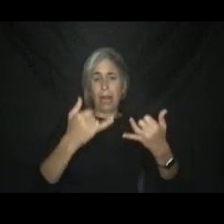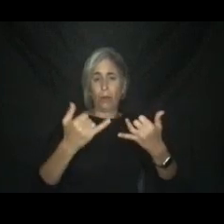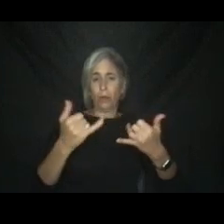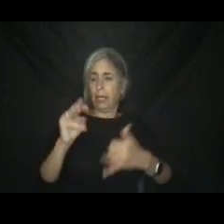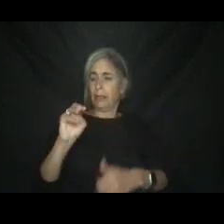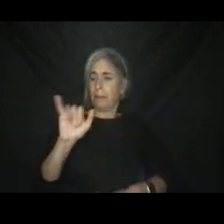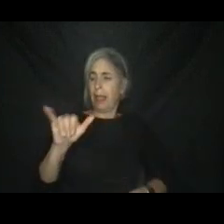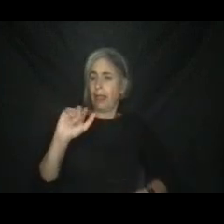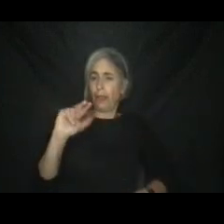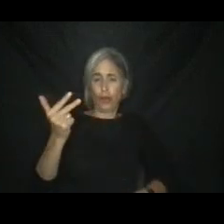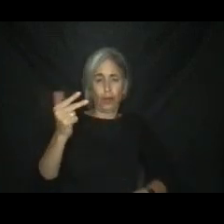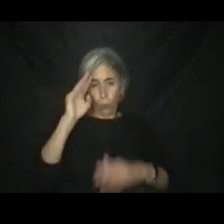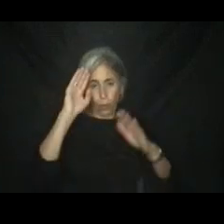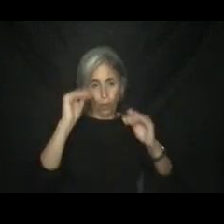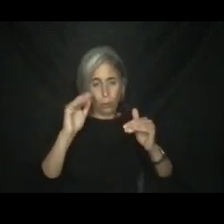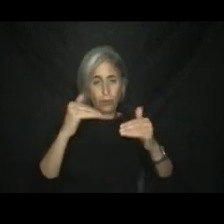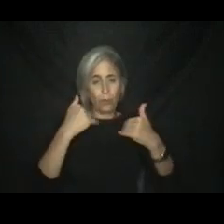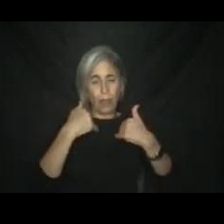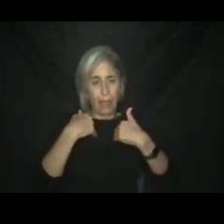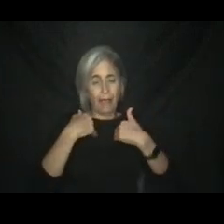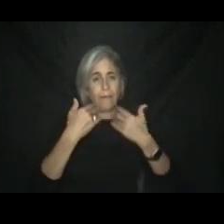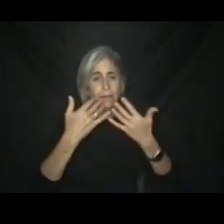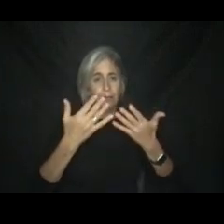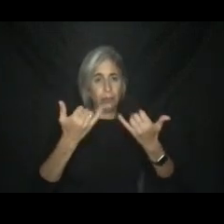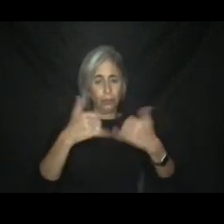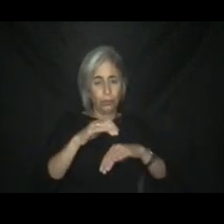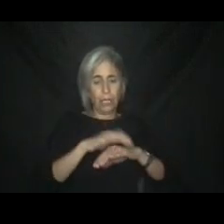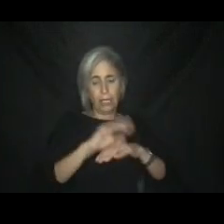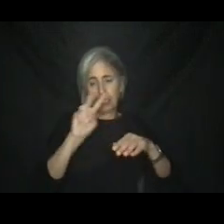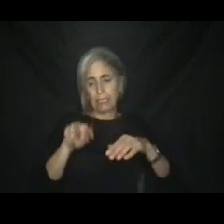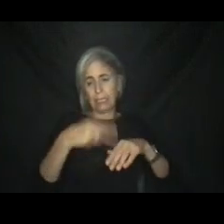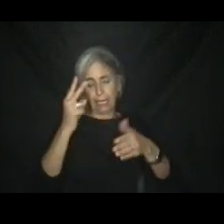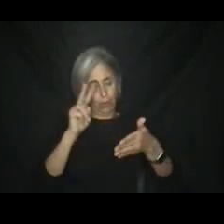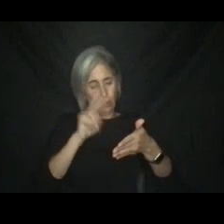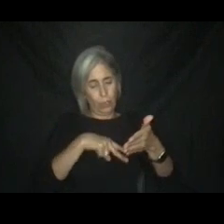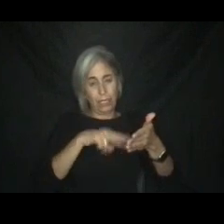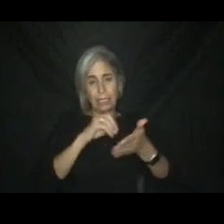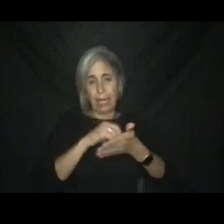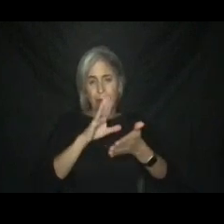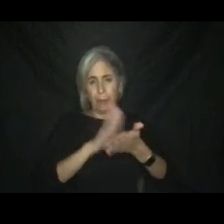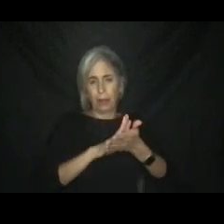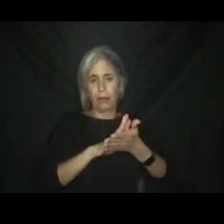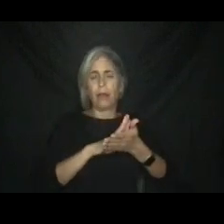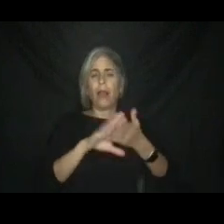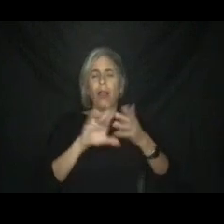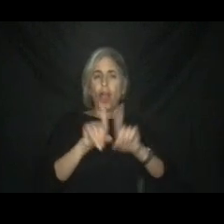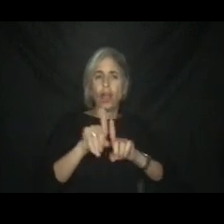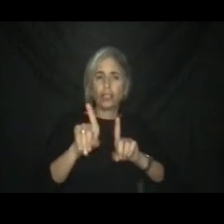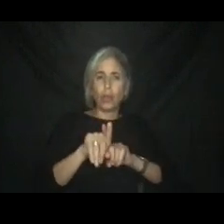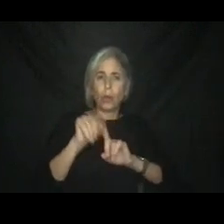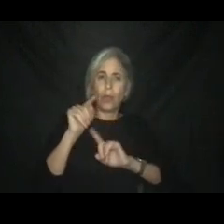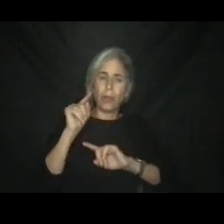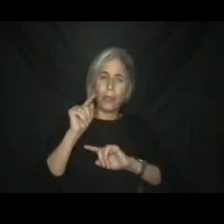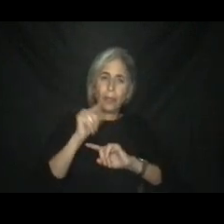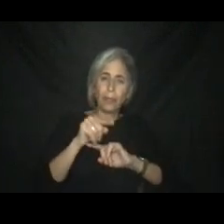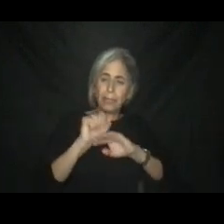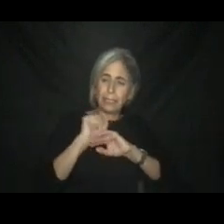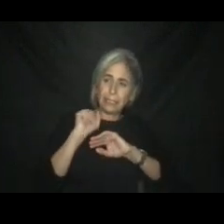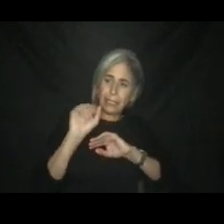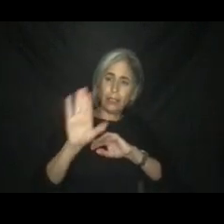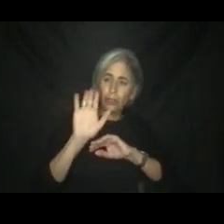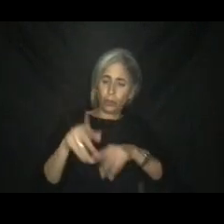where we hope to have at some point this evening a second reading and adoption. And of course, subsequent to that, these maps would be submitted to your